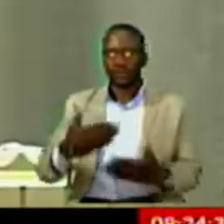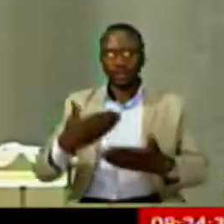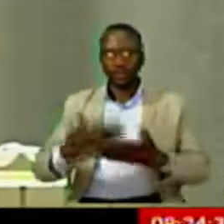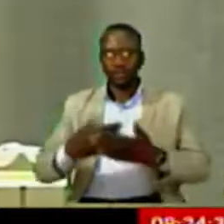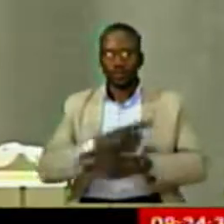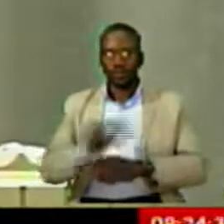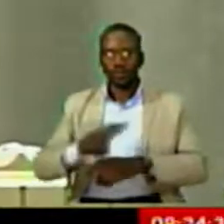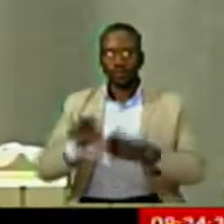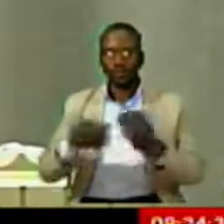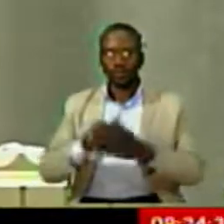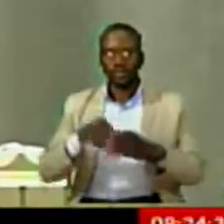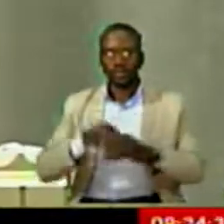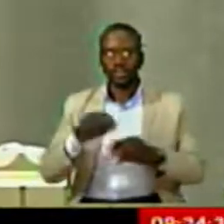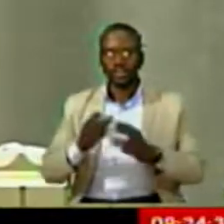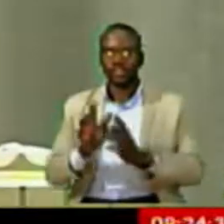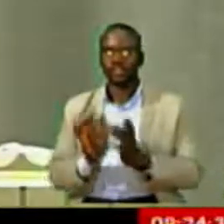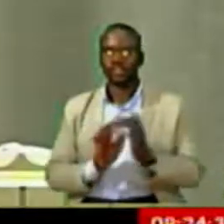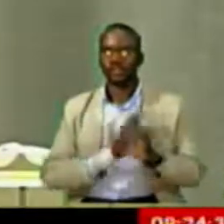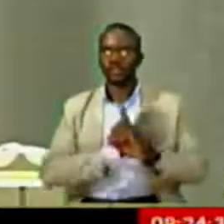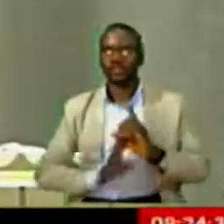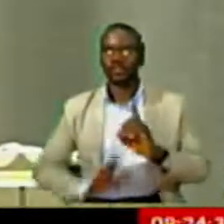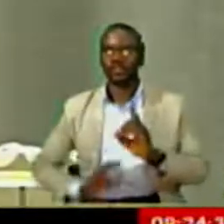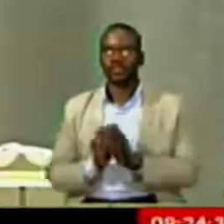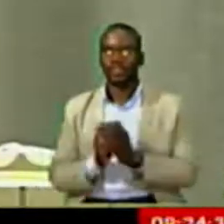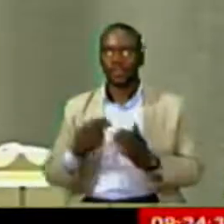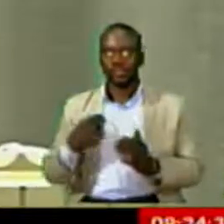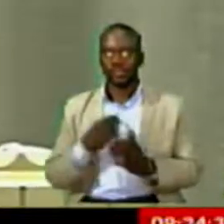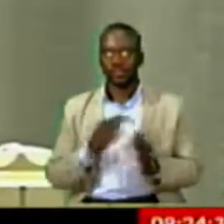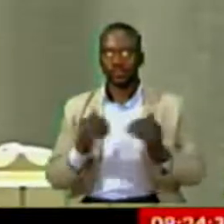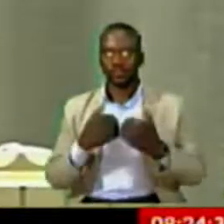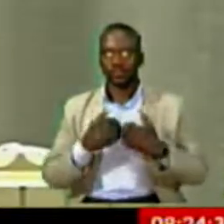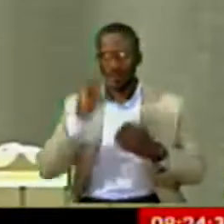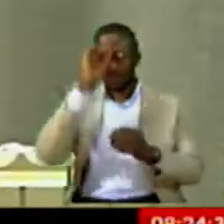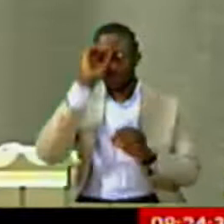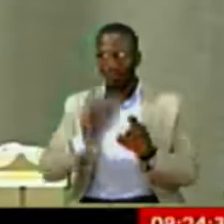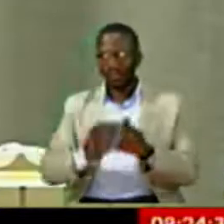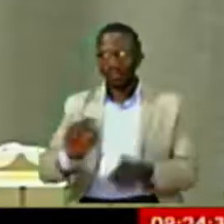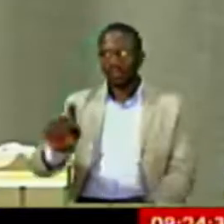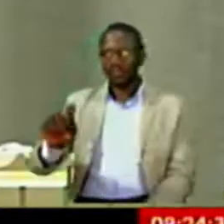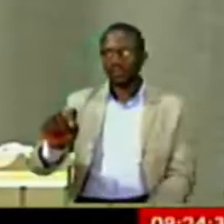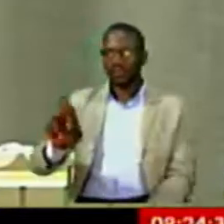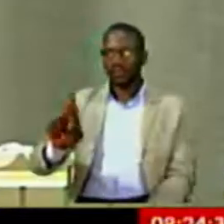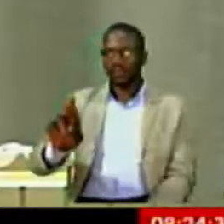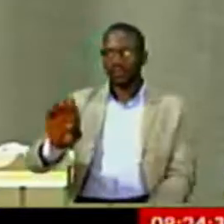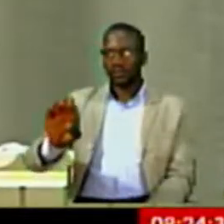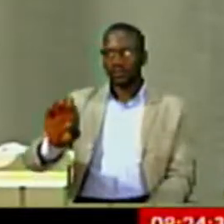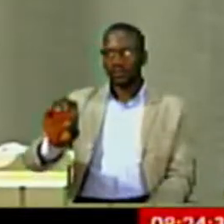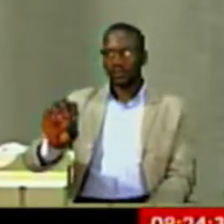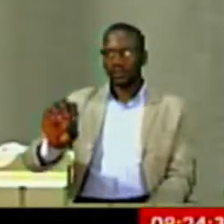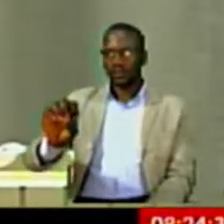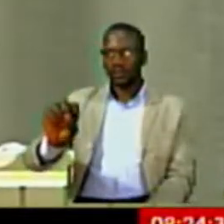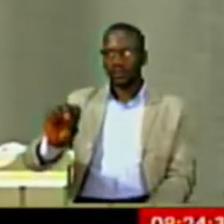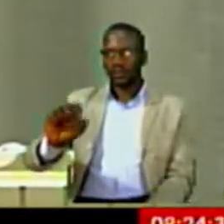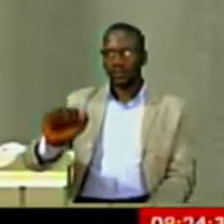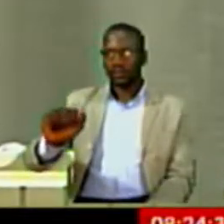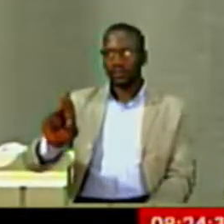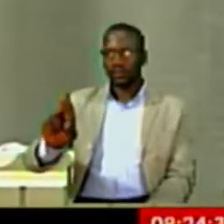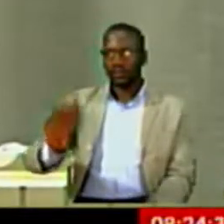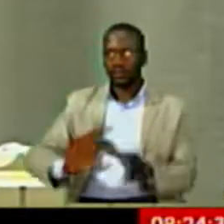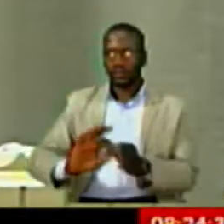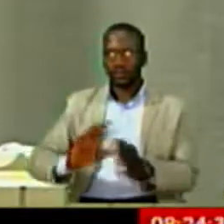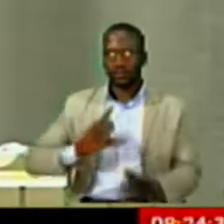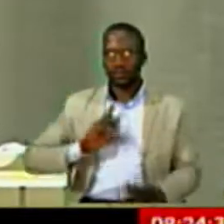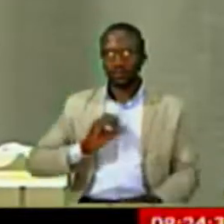He's greeting you all in the name of the Lord Jesus Christ. Nous avons notre frère Trésor de Likasi. We have our brother Trésor from Likasi. Notre